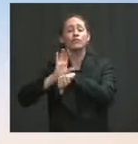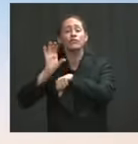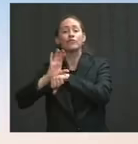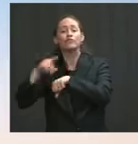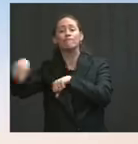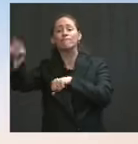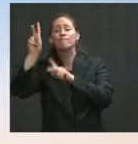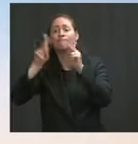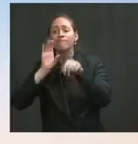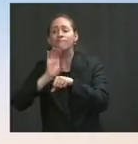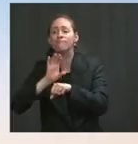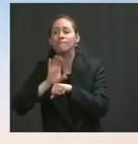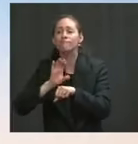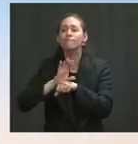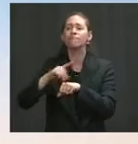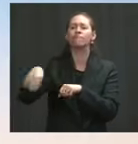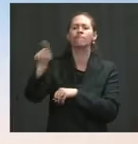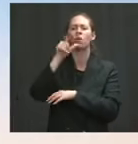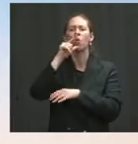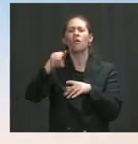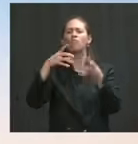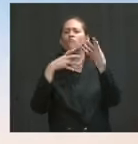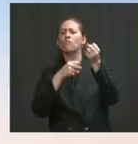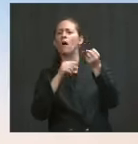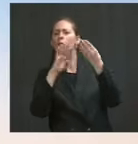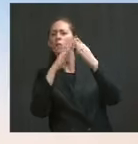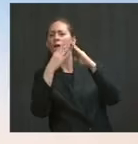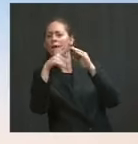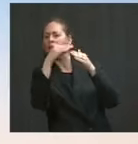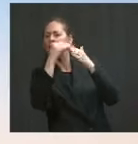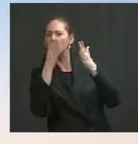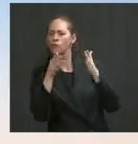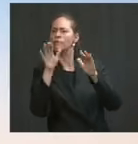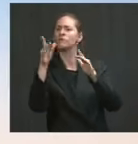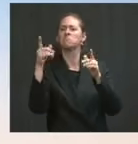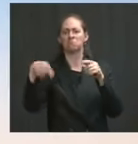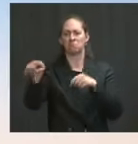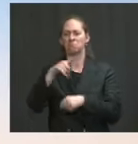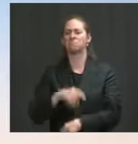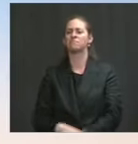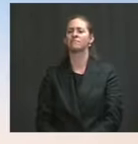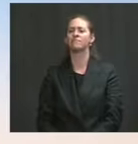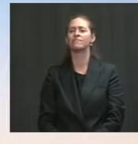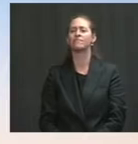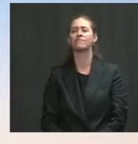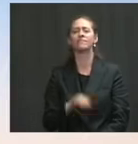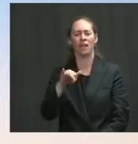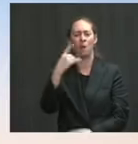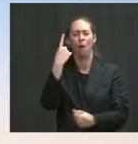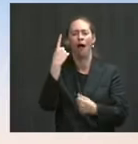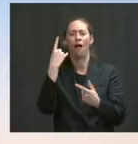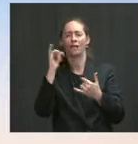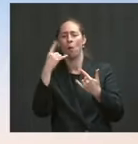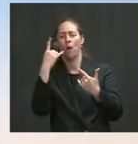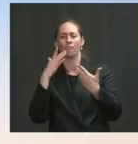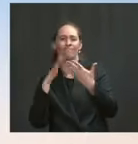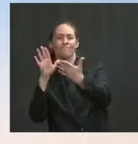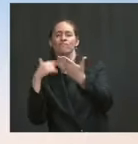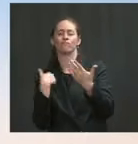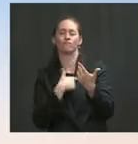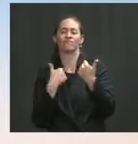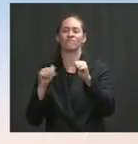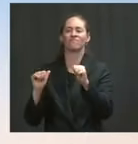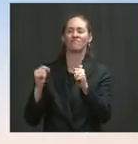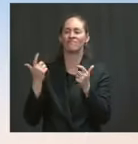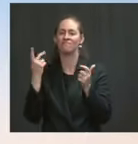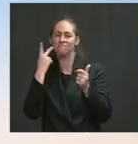door knocking. And this is one of the tactics that we've used over the last couple of months, but we've seen, so it's not the only factor, but I would say that we've